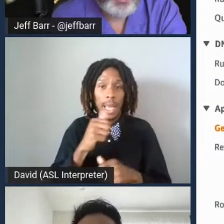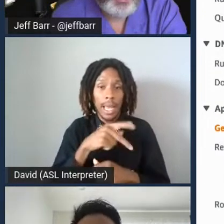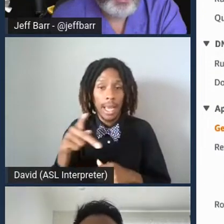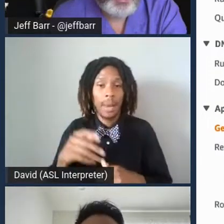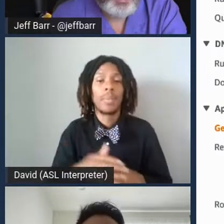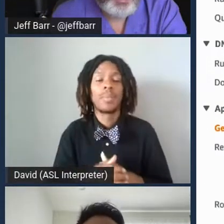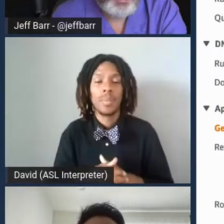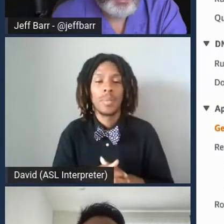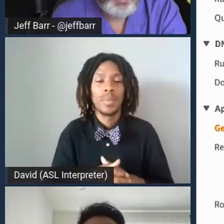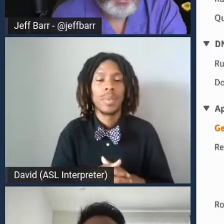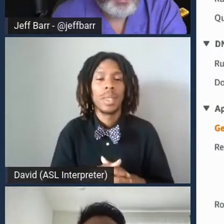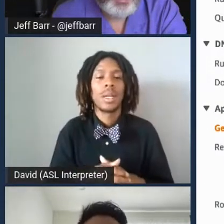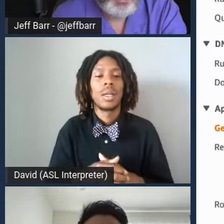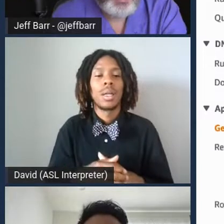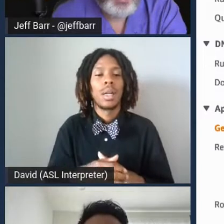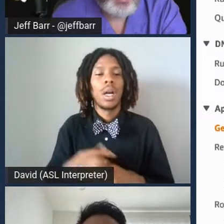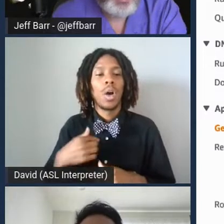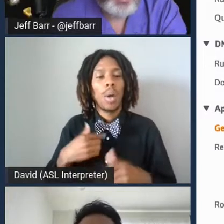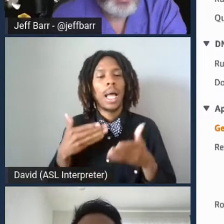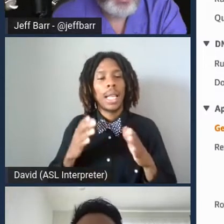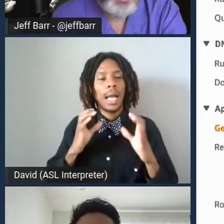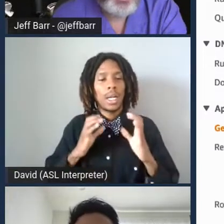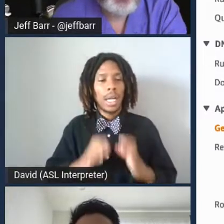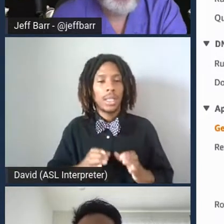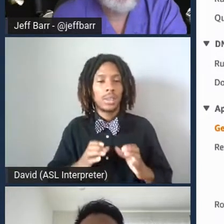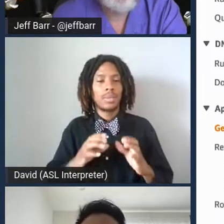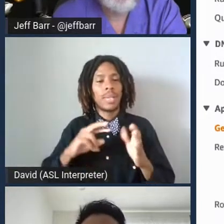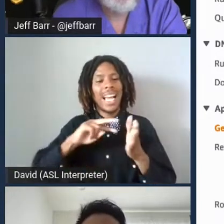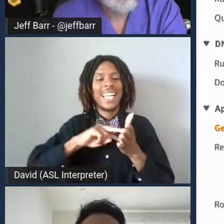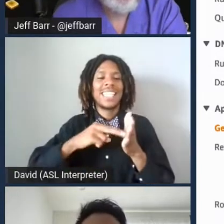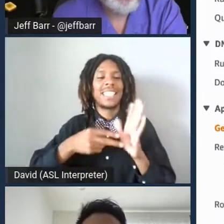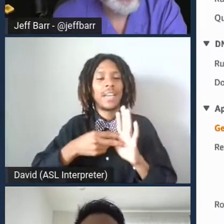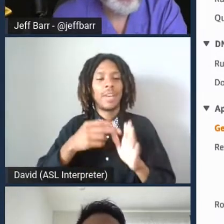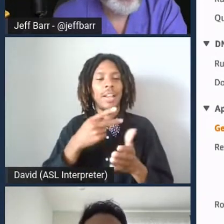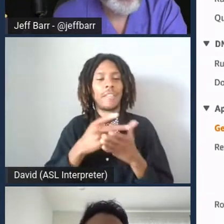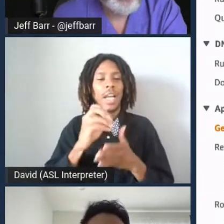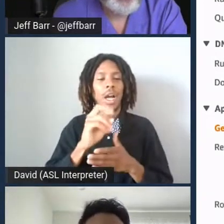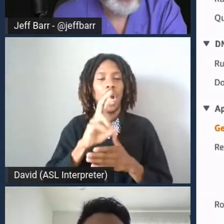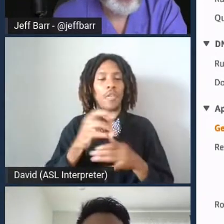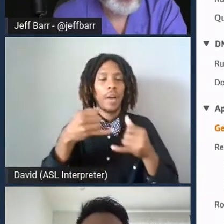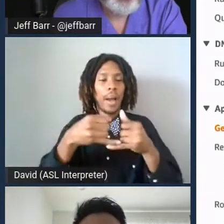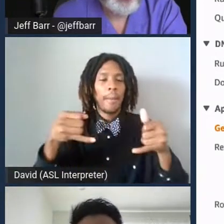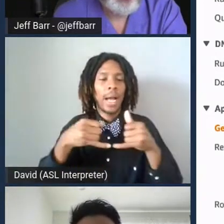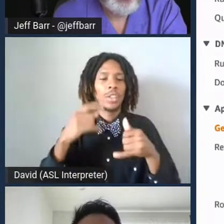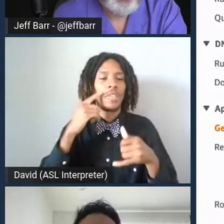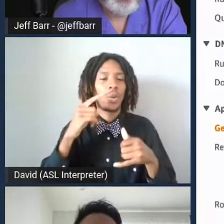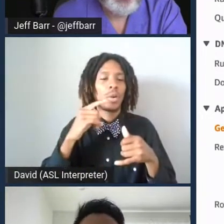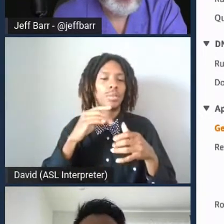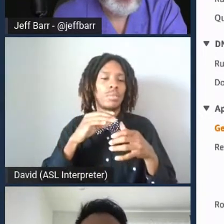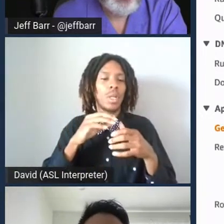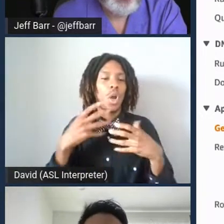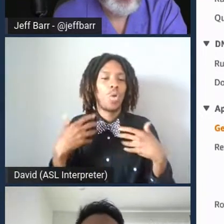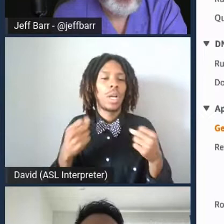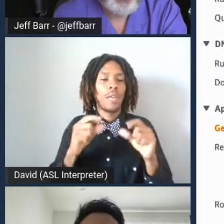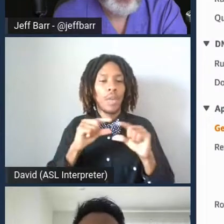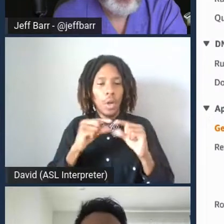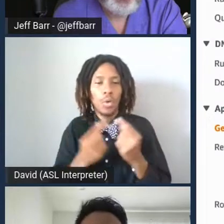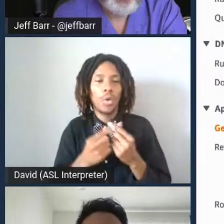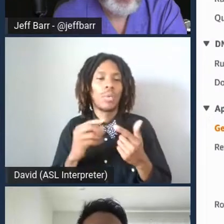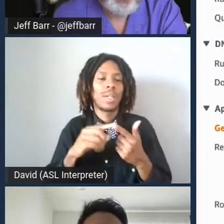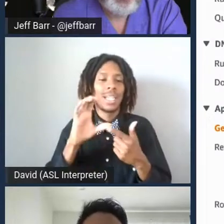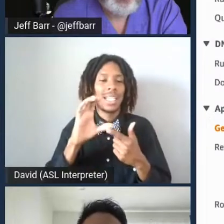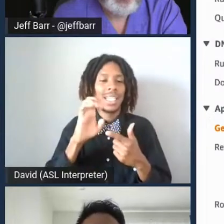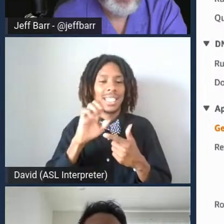we do that by allowing customers to define the failover boundaries in terms of recovery group and cells, and